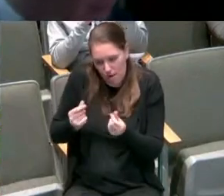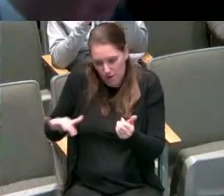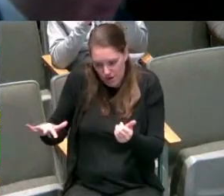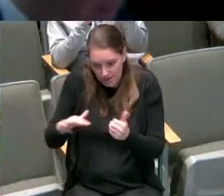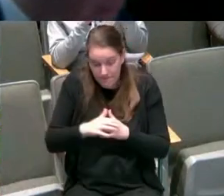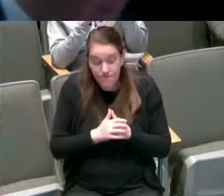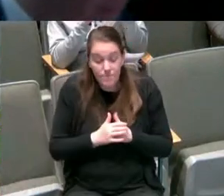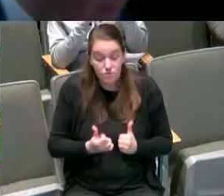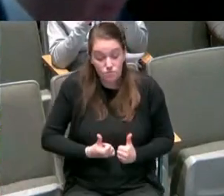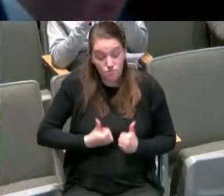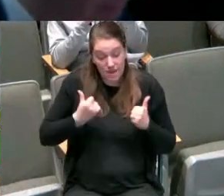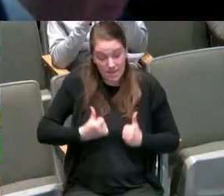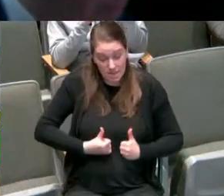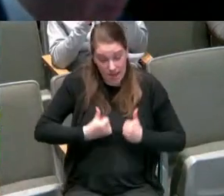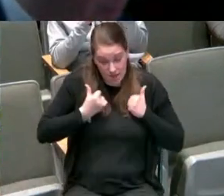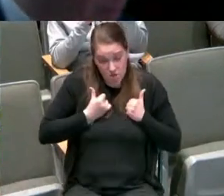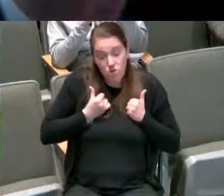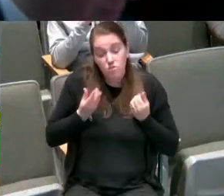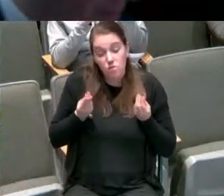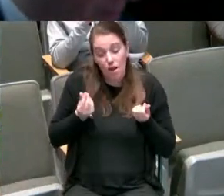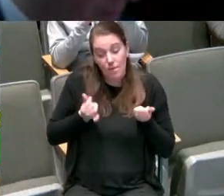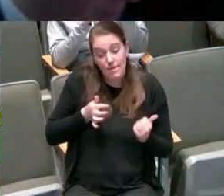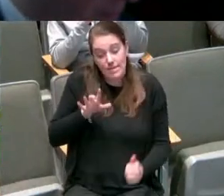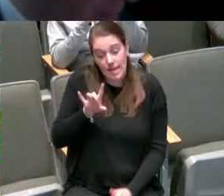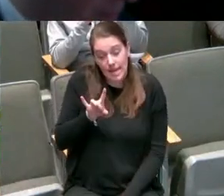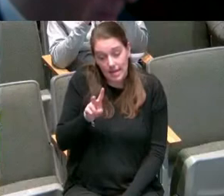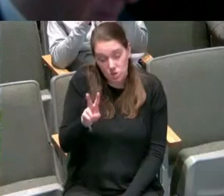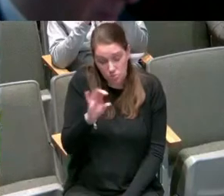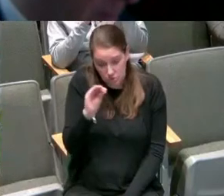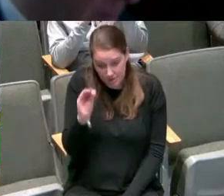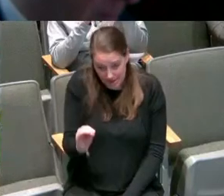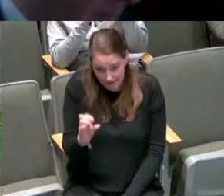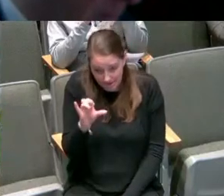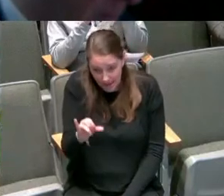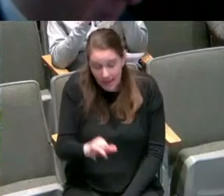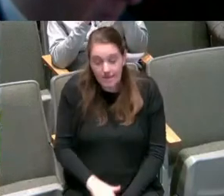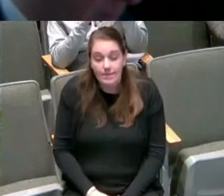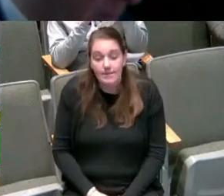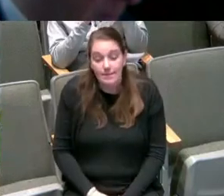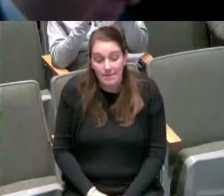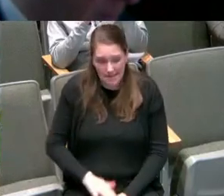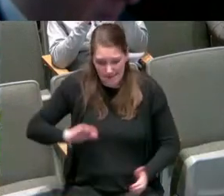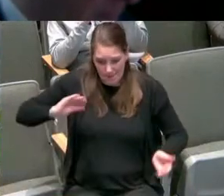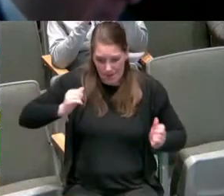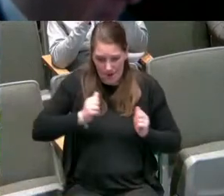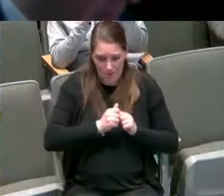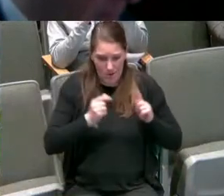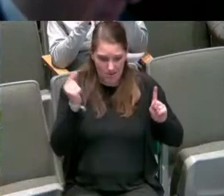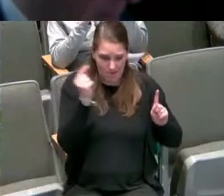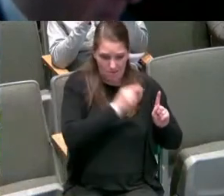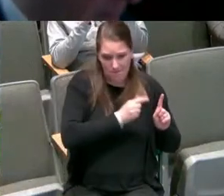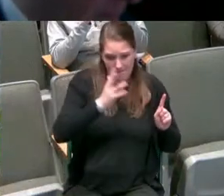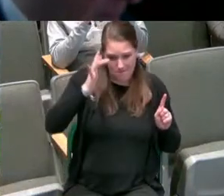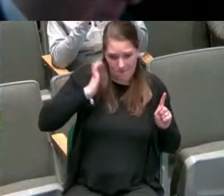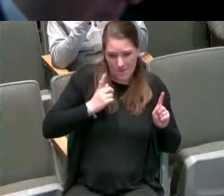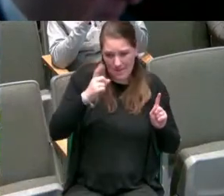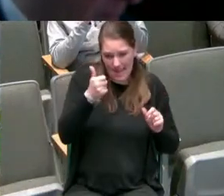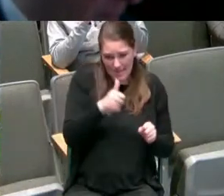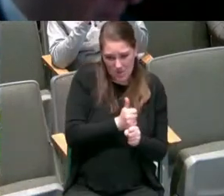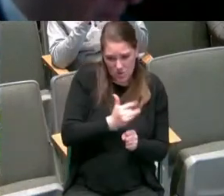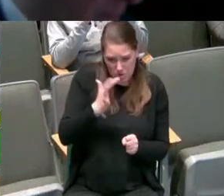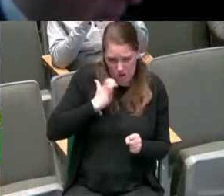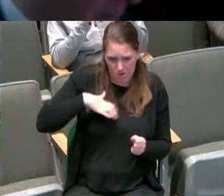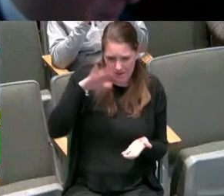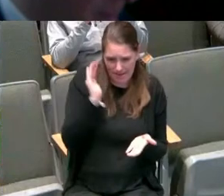for 82 percent of that amount very close to the proportion of residential property a decade ago and while the town has an important commercial